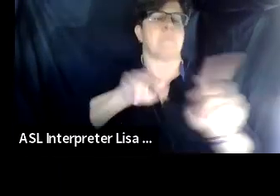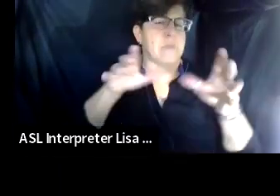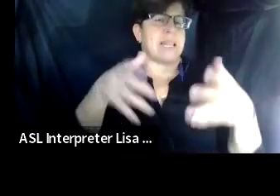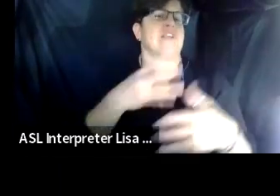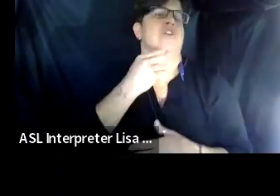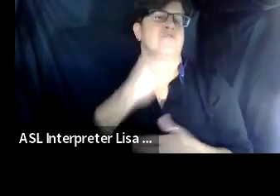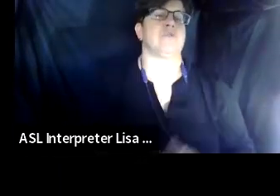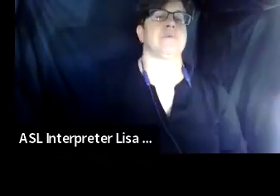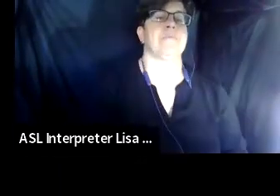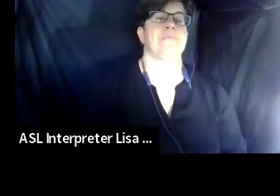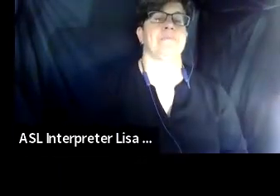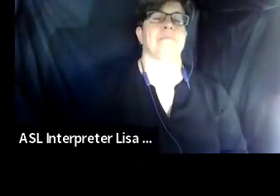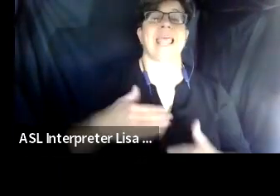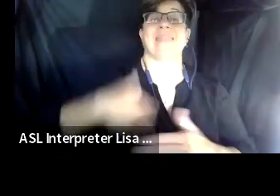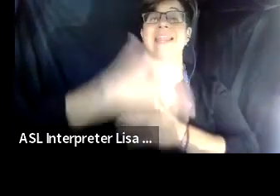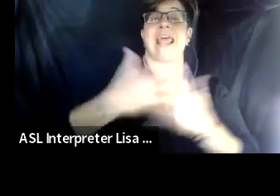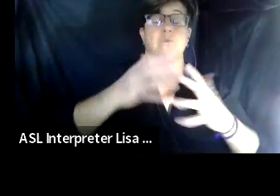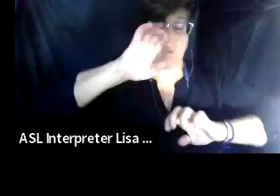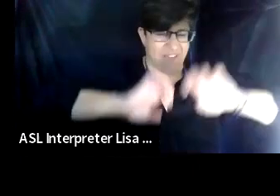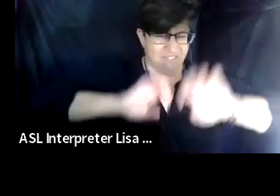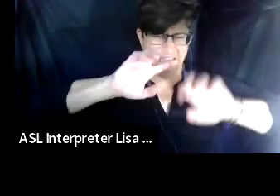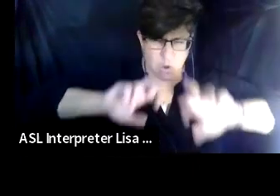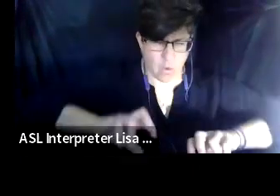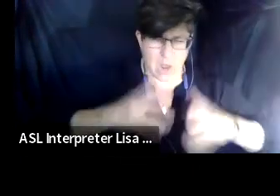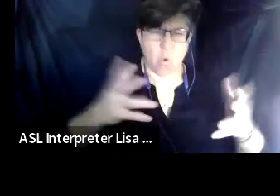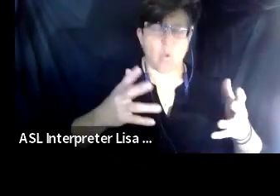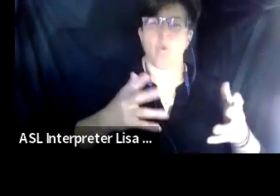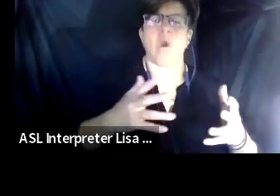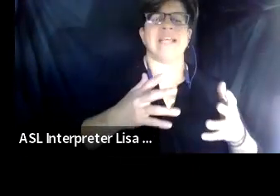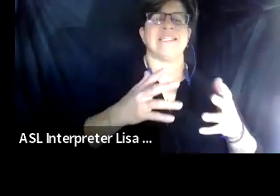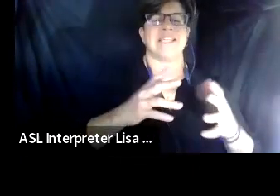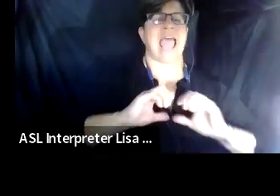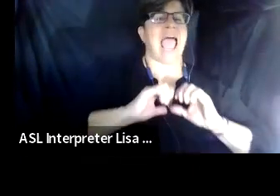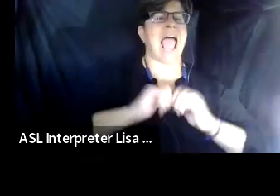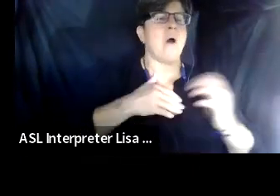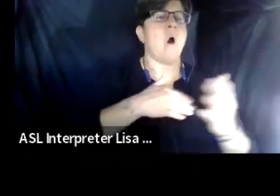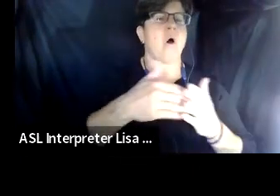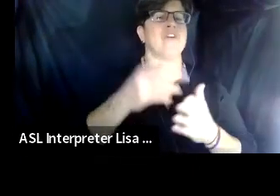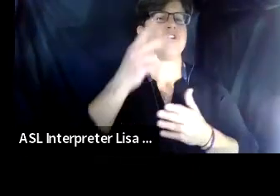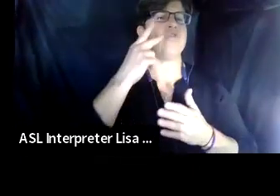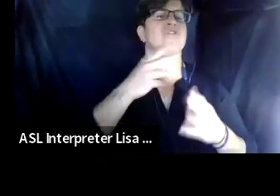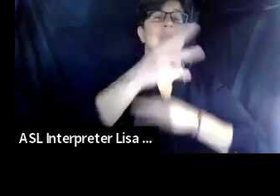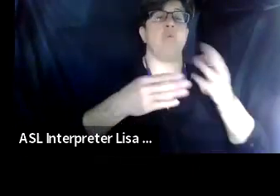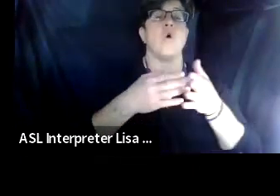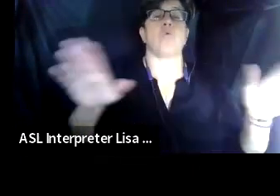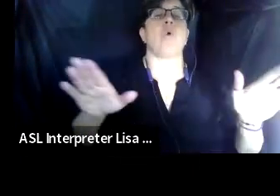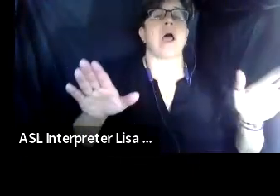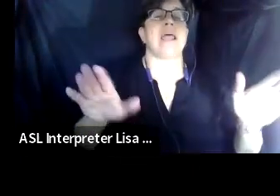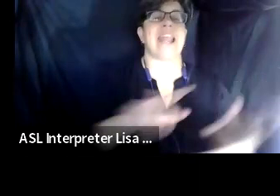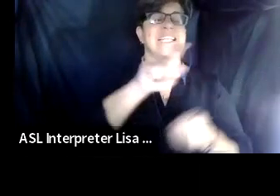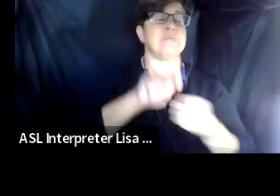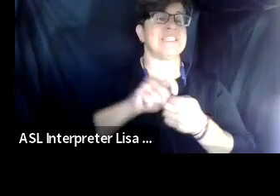Next step, we wanted to evaluate what is the prevalence of IRDs worldwide and the prevalence of specific genes,